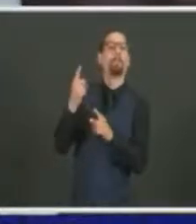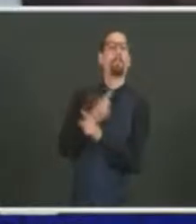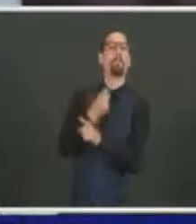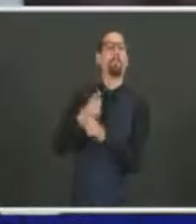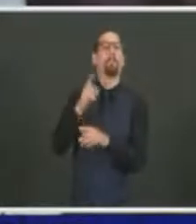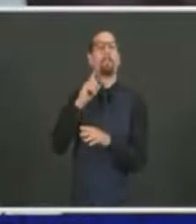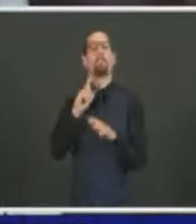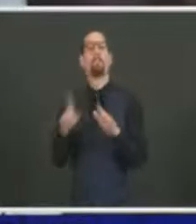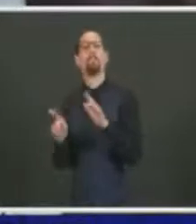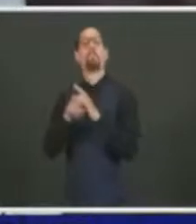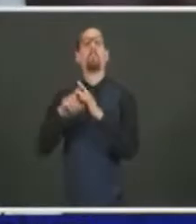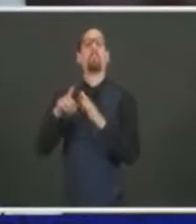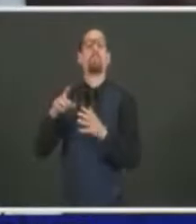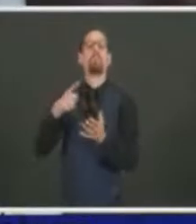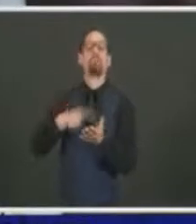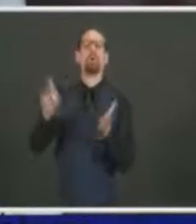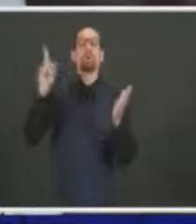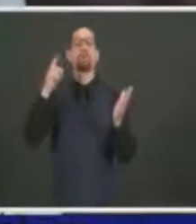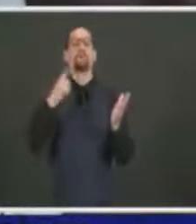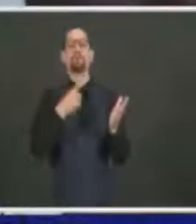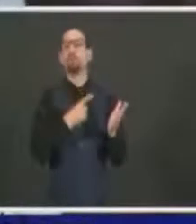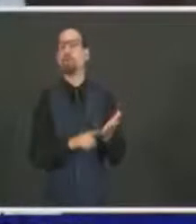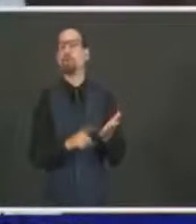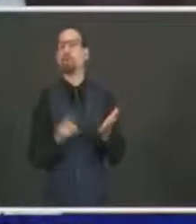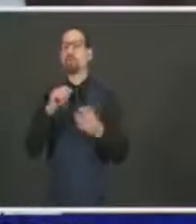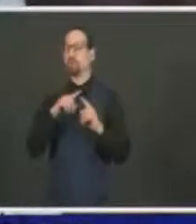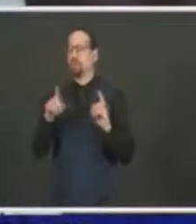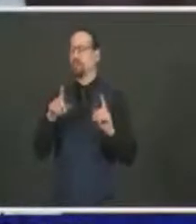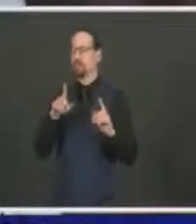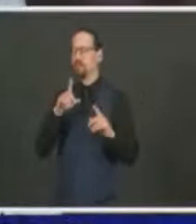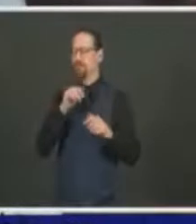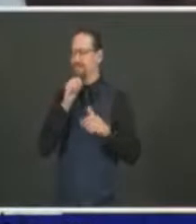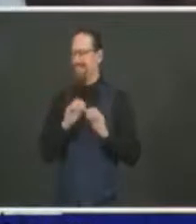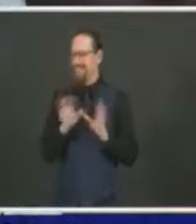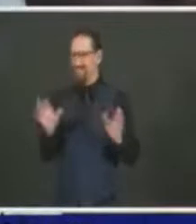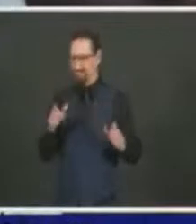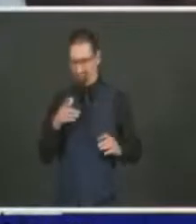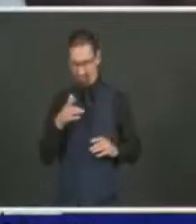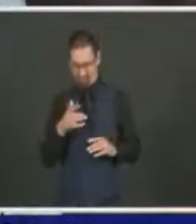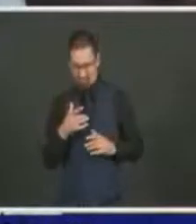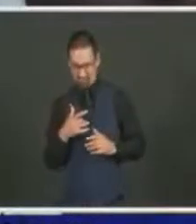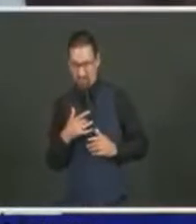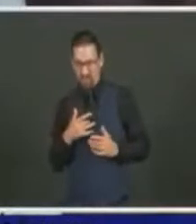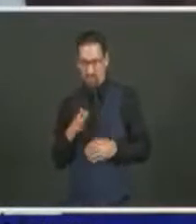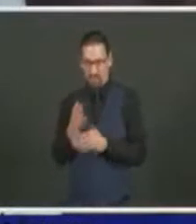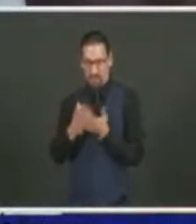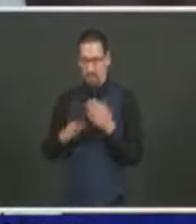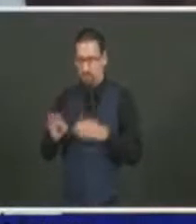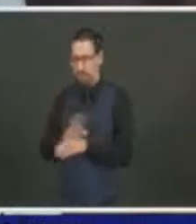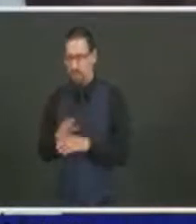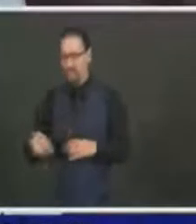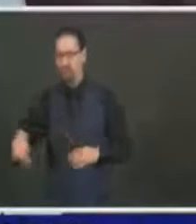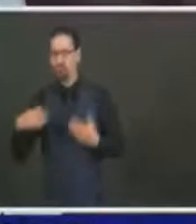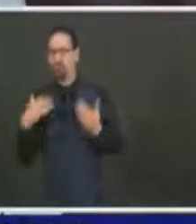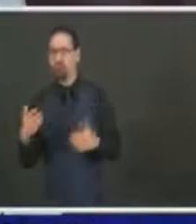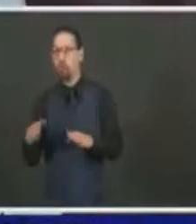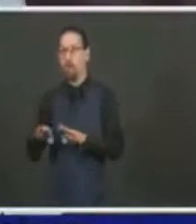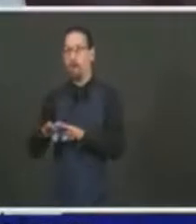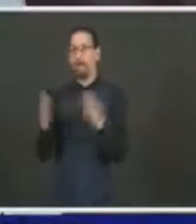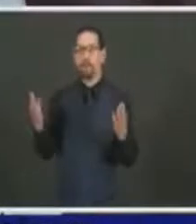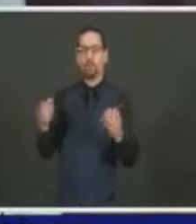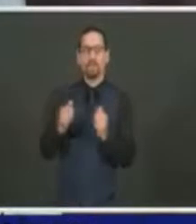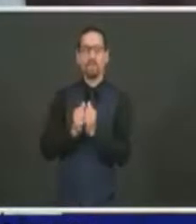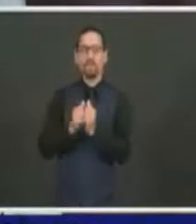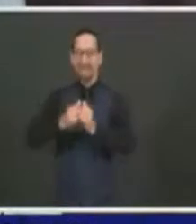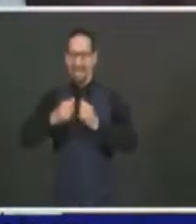So without public transparency on that process, are you concerned that businesses either have reopened or are about to reopen that have